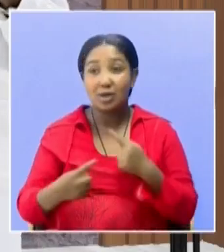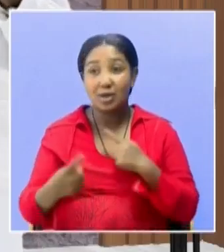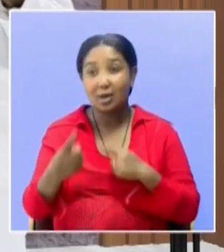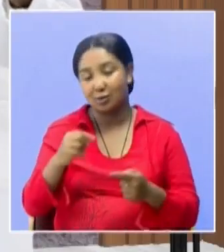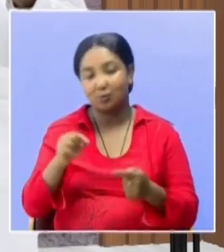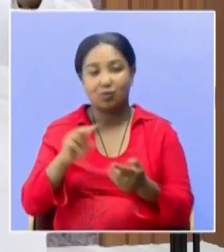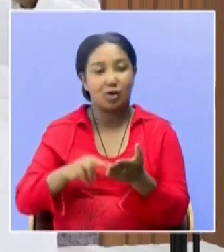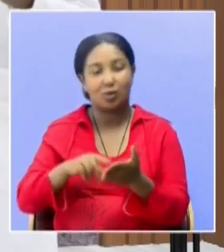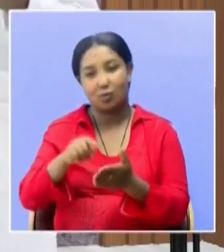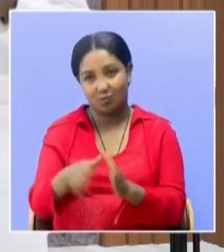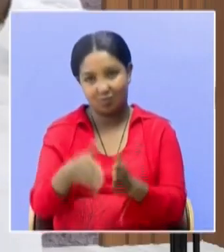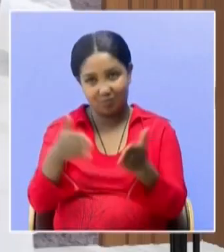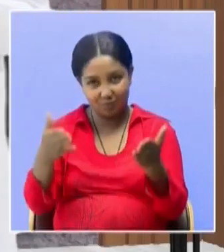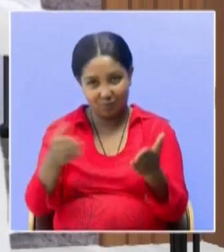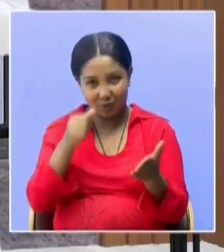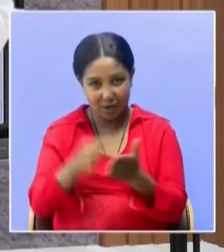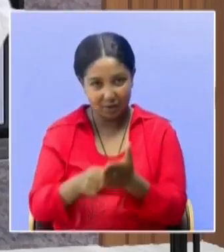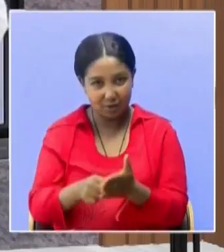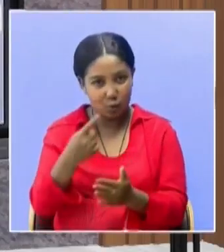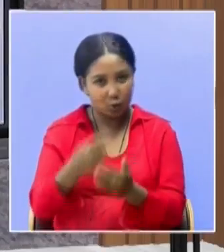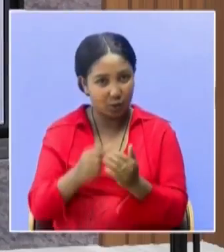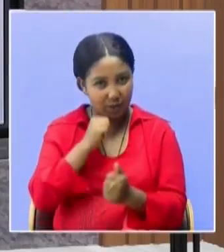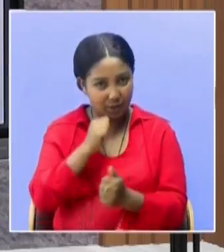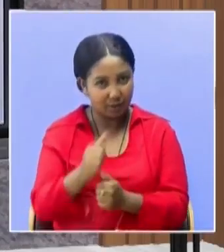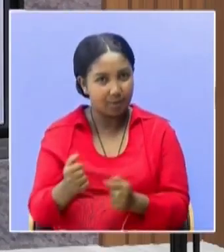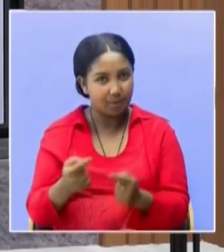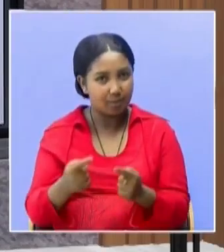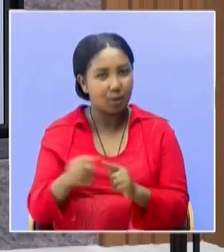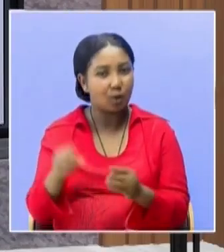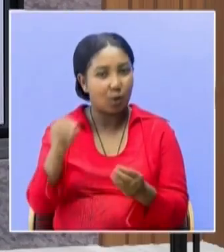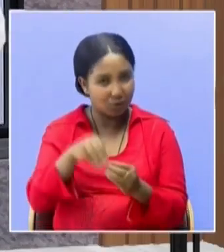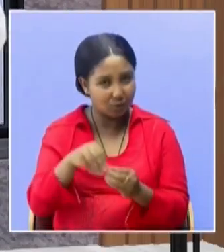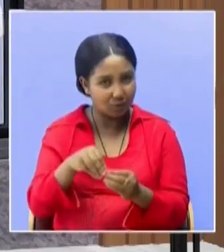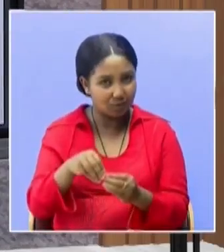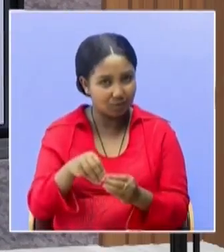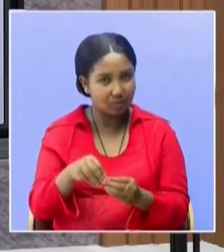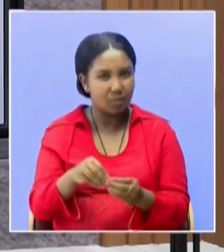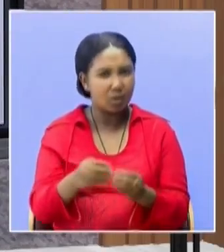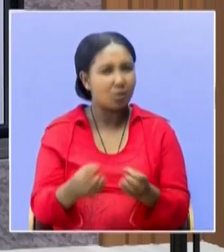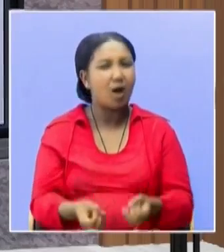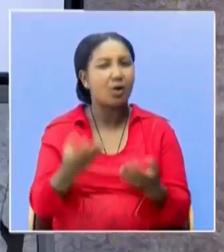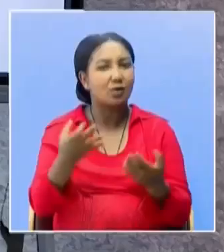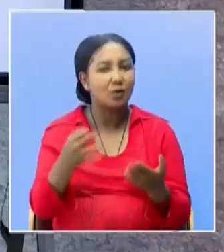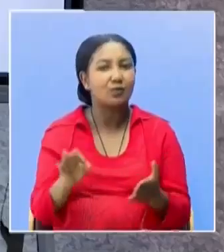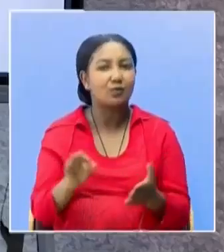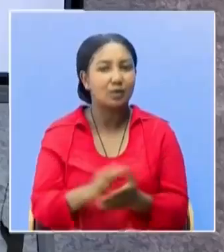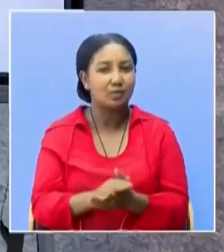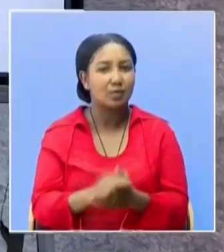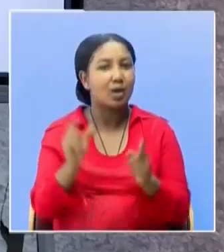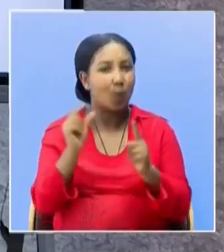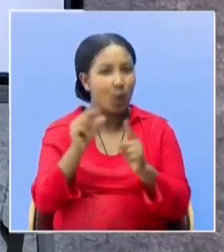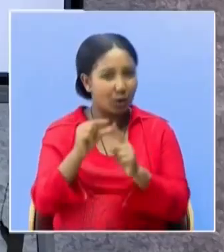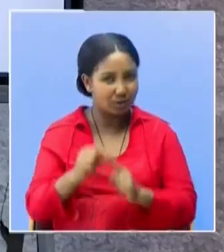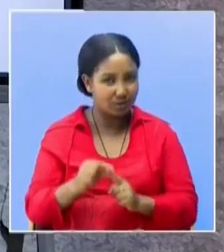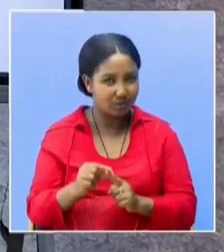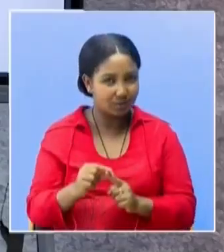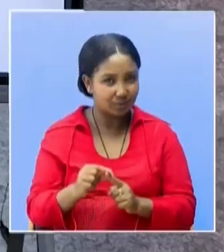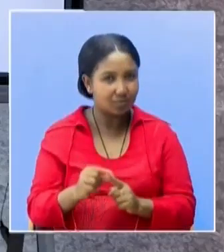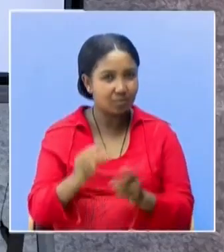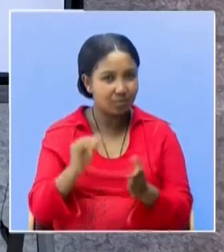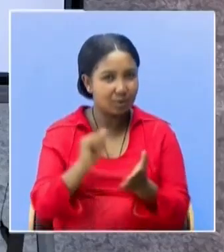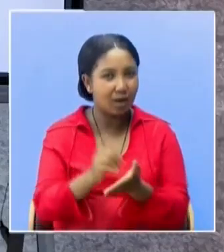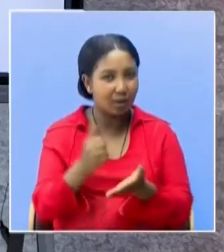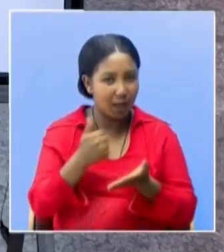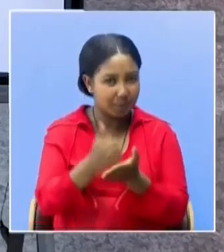beautifully. It's not only that, but also, right, you do have a lot of words that